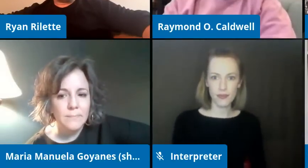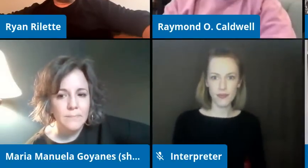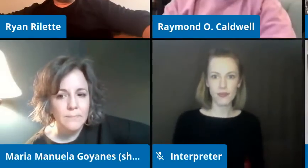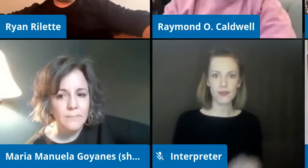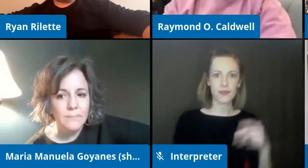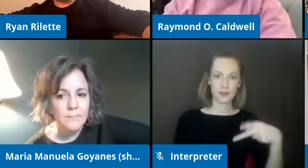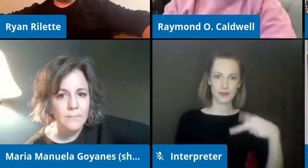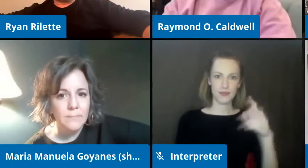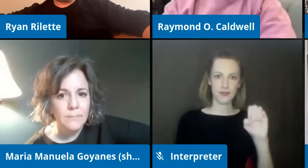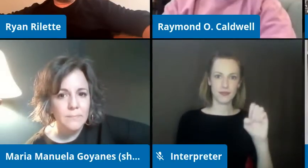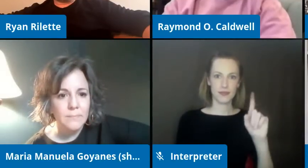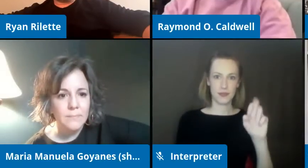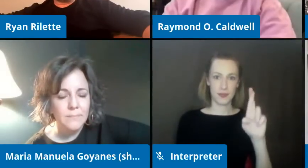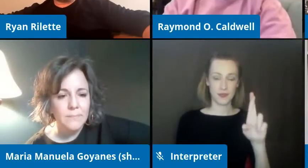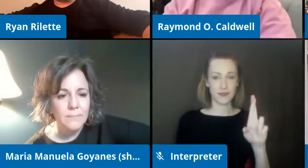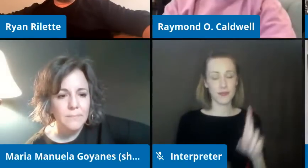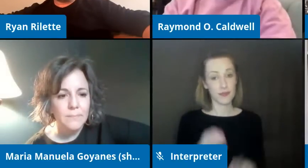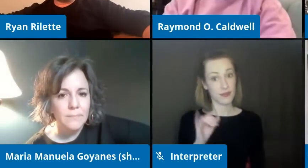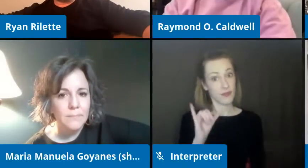that actually does answer